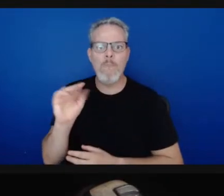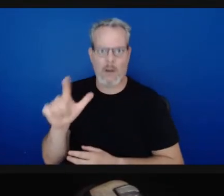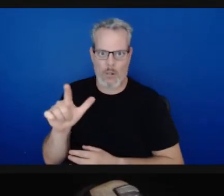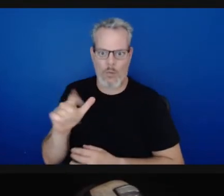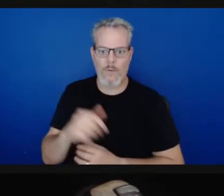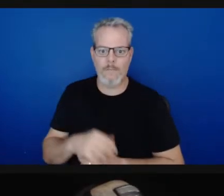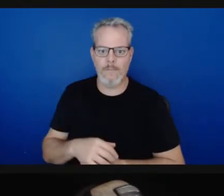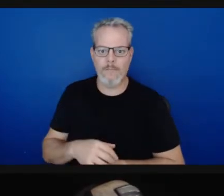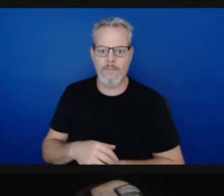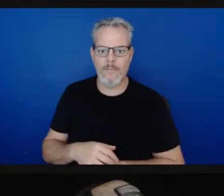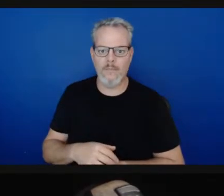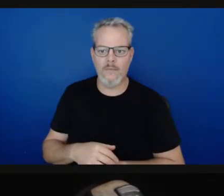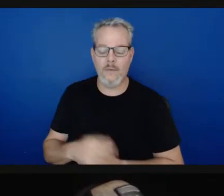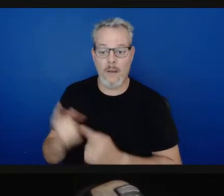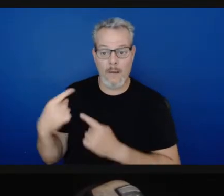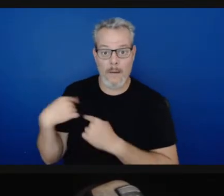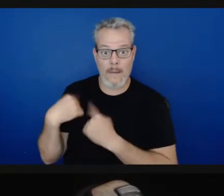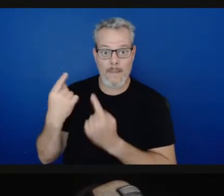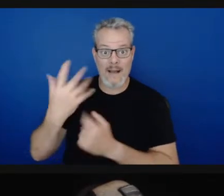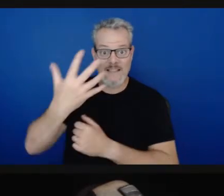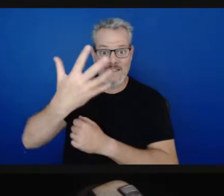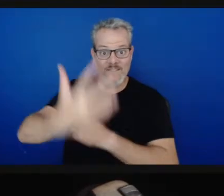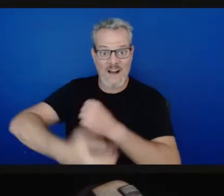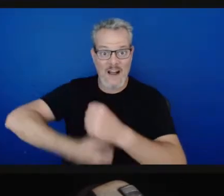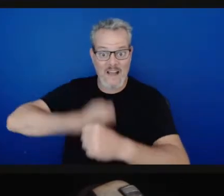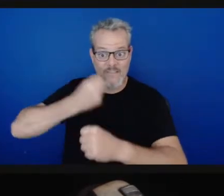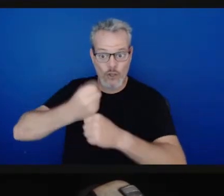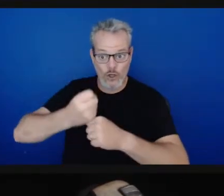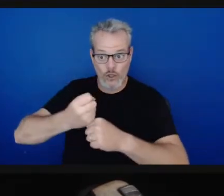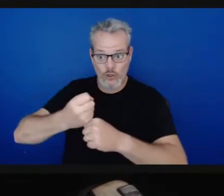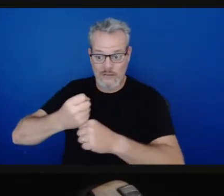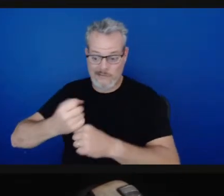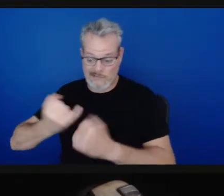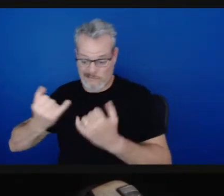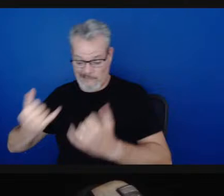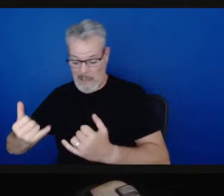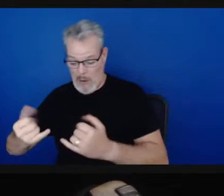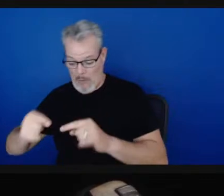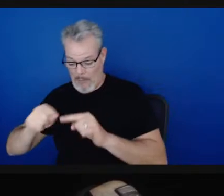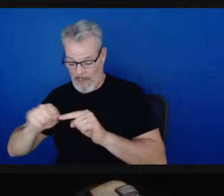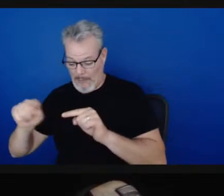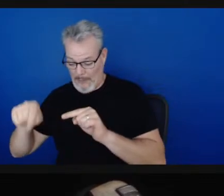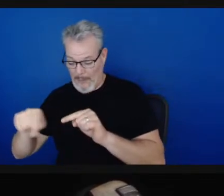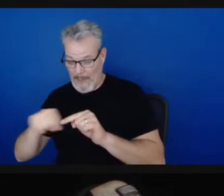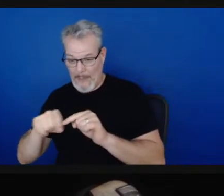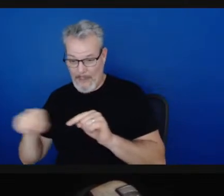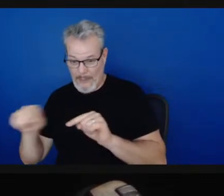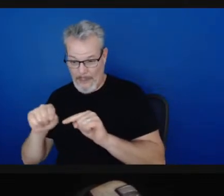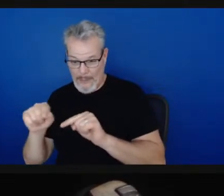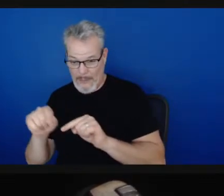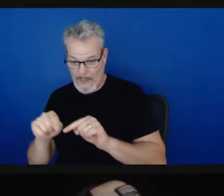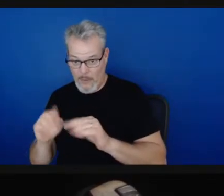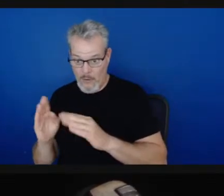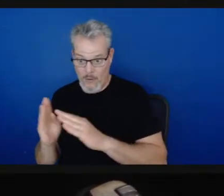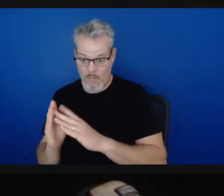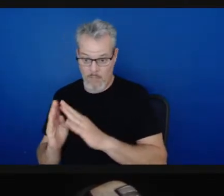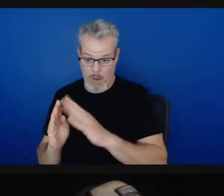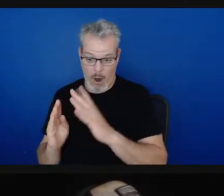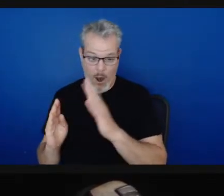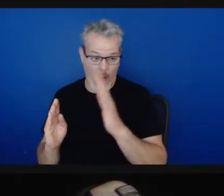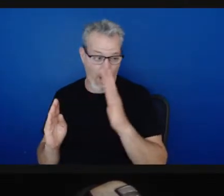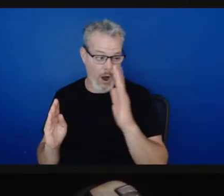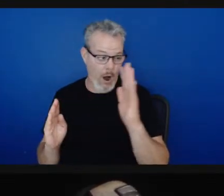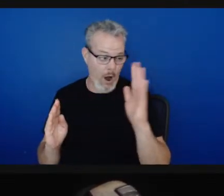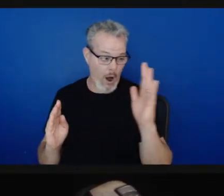And for comparison, the last 5 years, here is the last month, and here is the background baseline